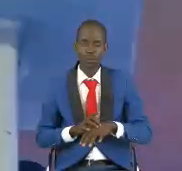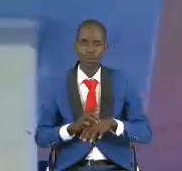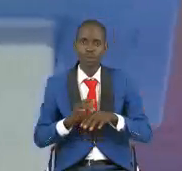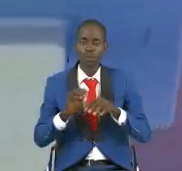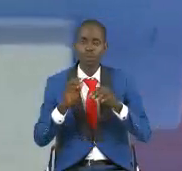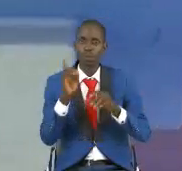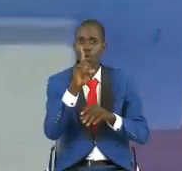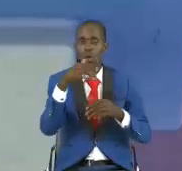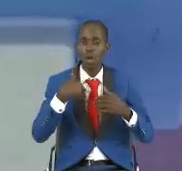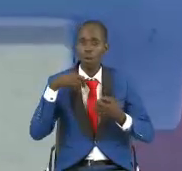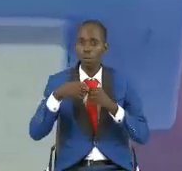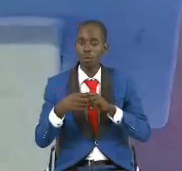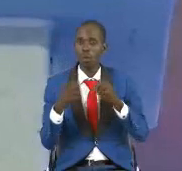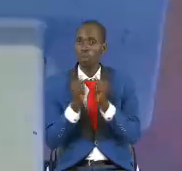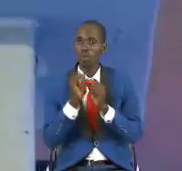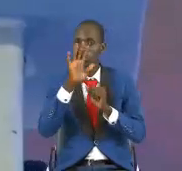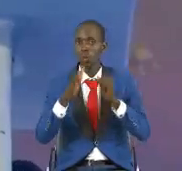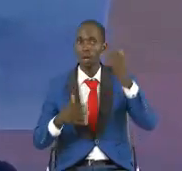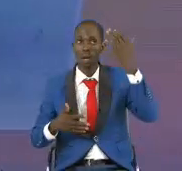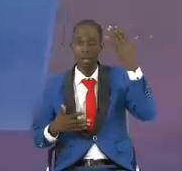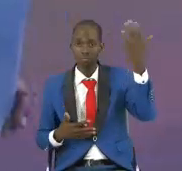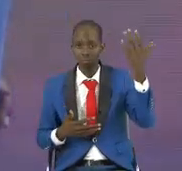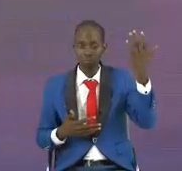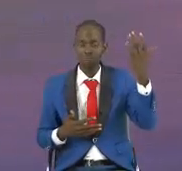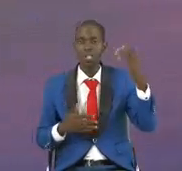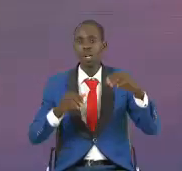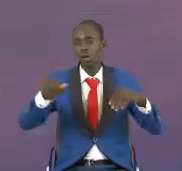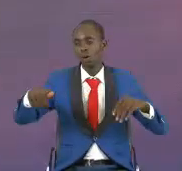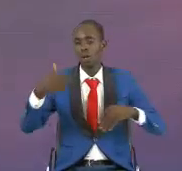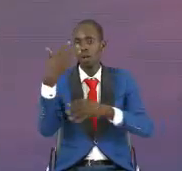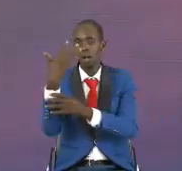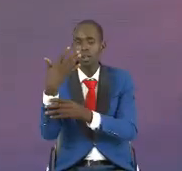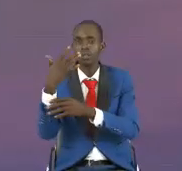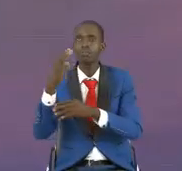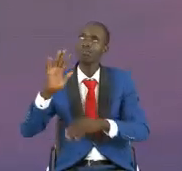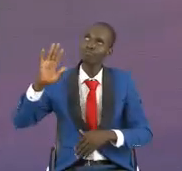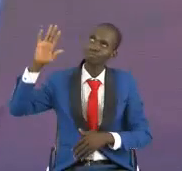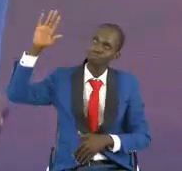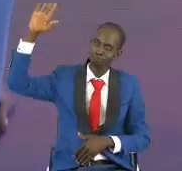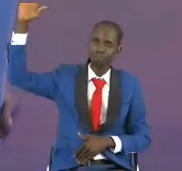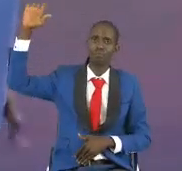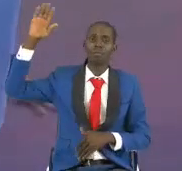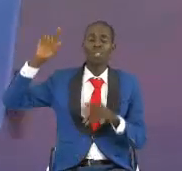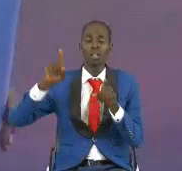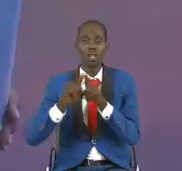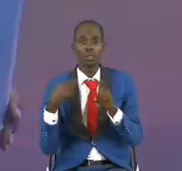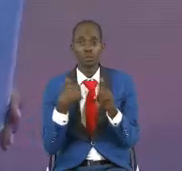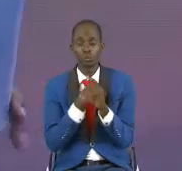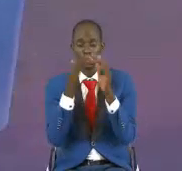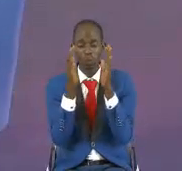if possible. Raise up the other hand. As we pray, the Lord will give